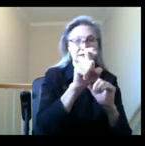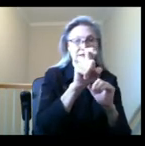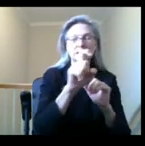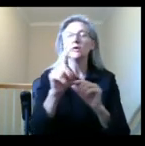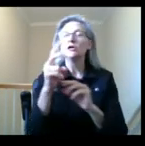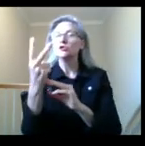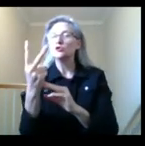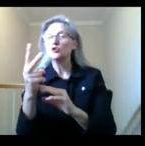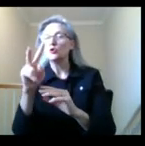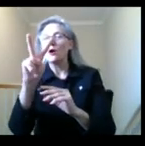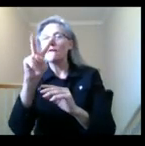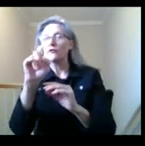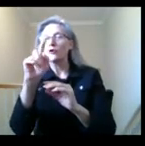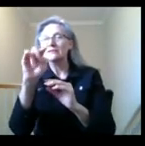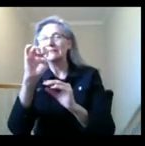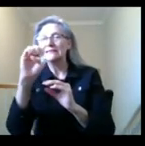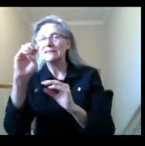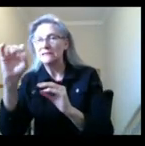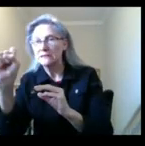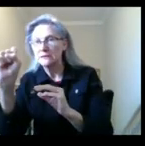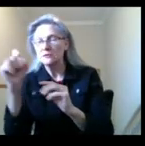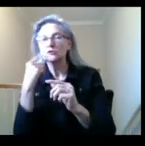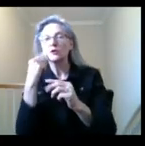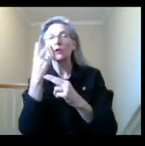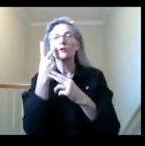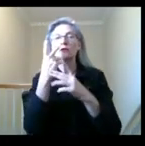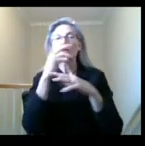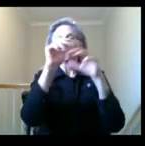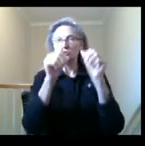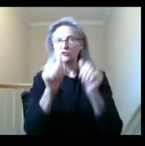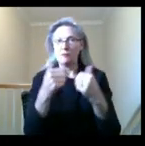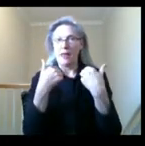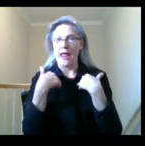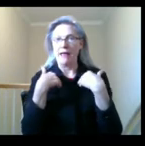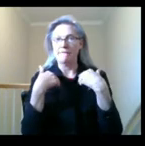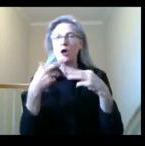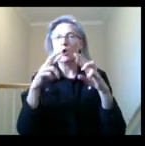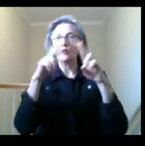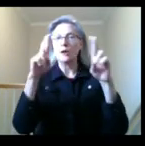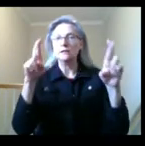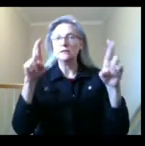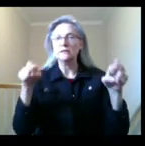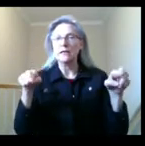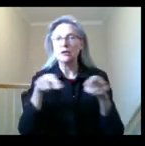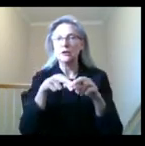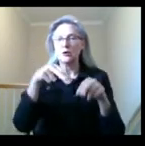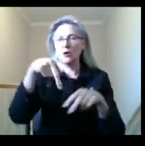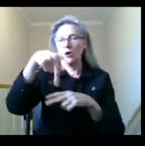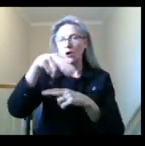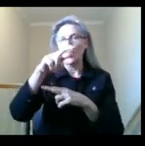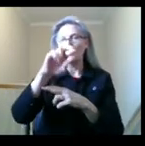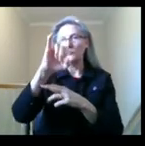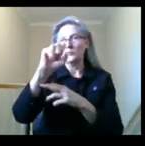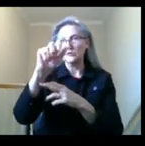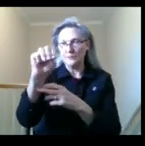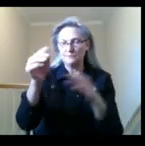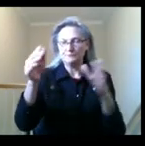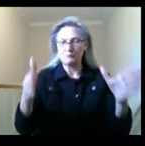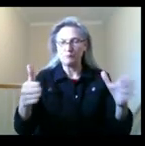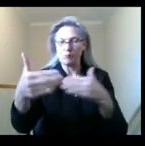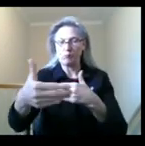vertice is. So let's take a look at my shape down here. I have a rectangular prism here. And if I wanted to count